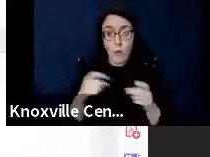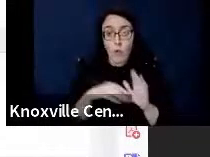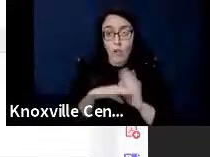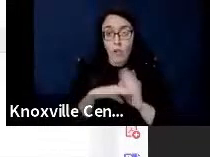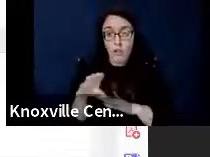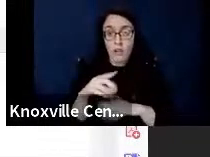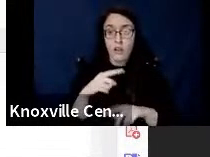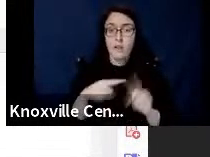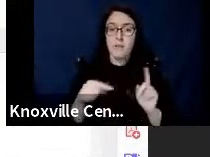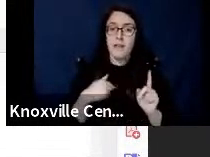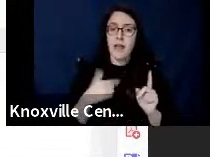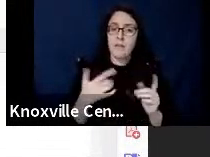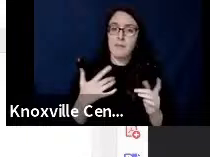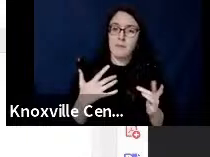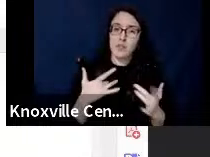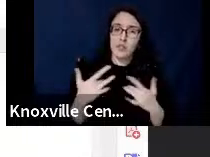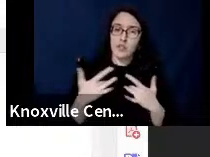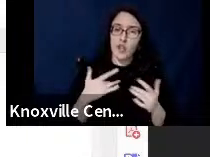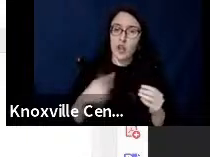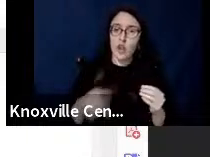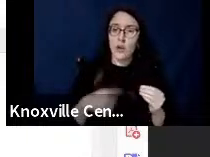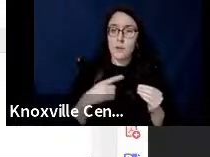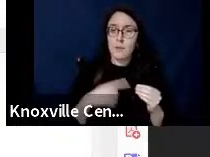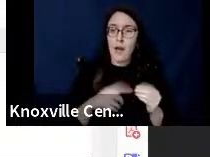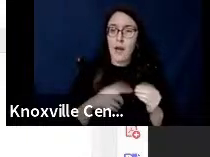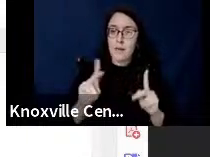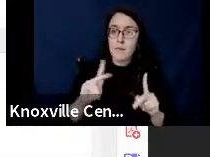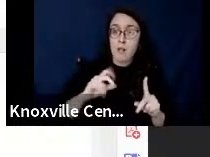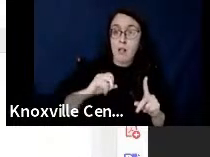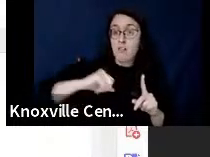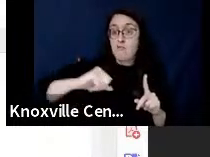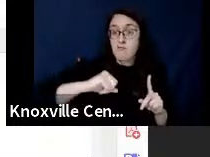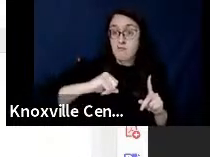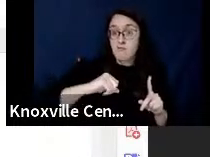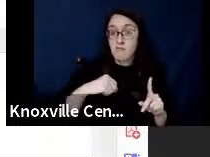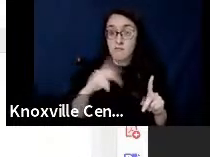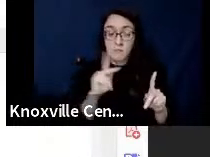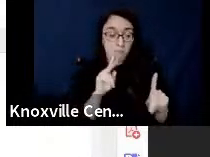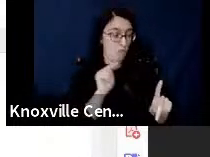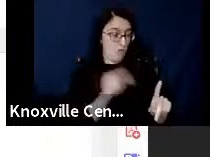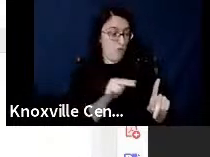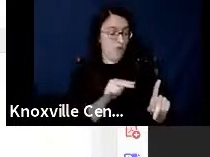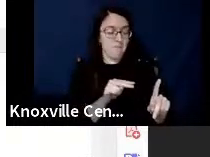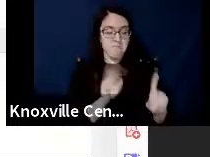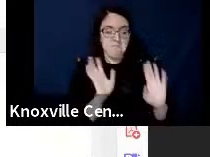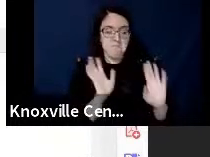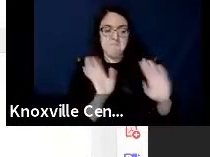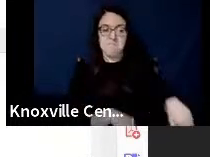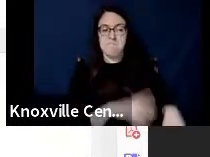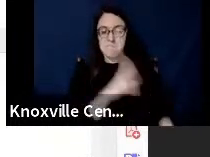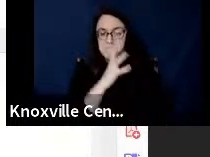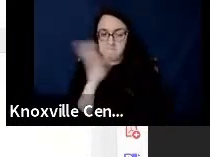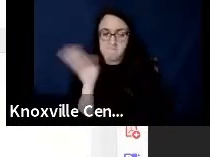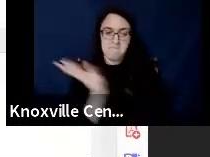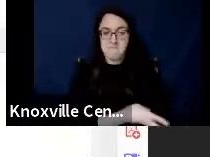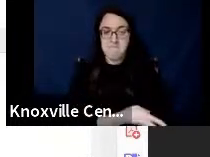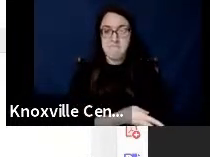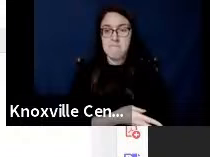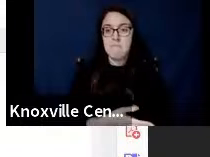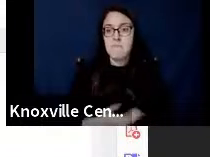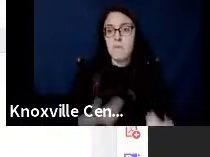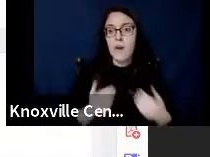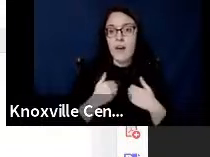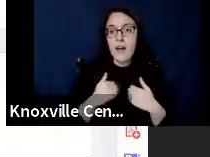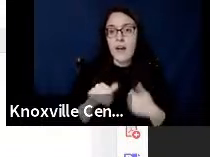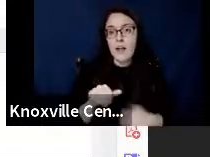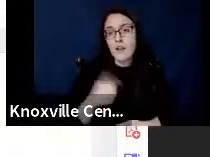I'm concerned about pushback. I'm concerned about people looking at this and willfully disregarding it. We had actually